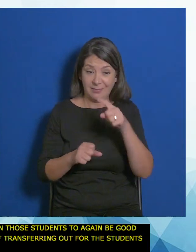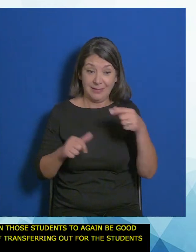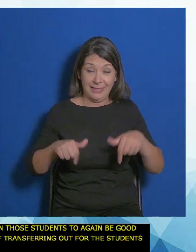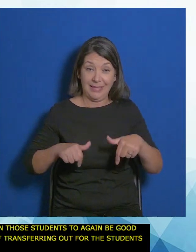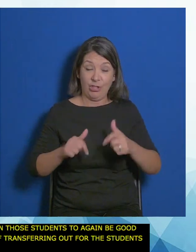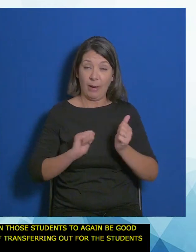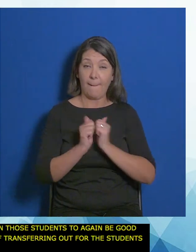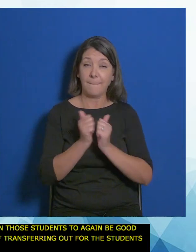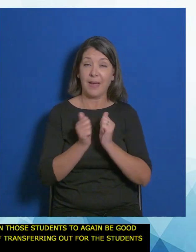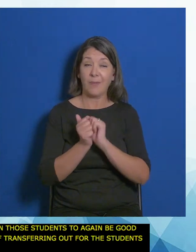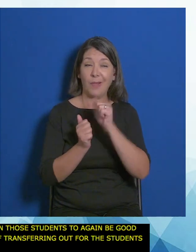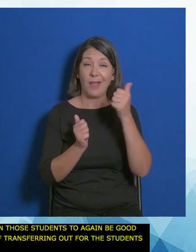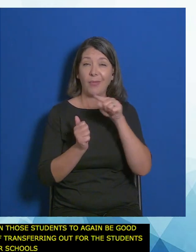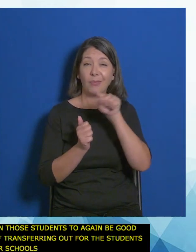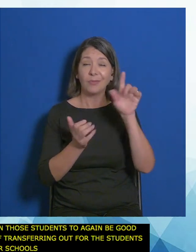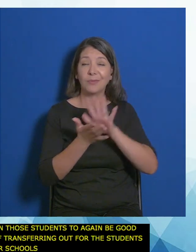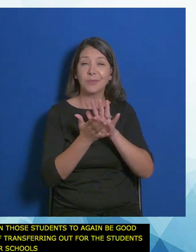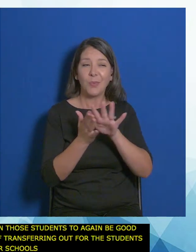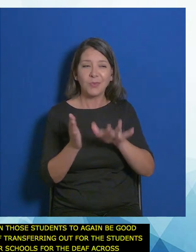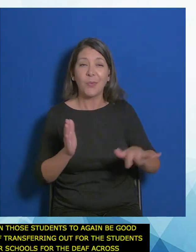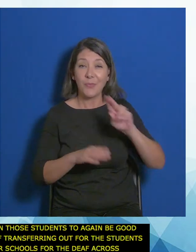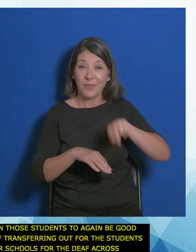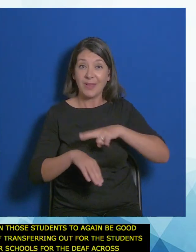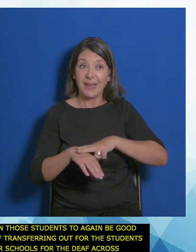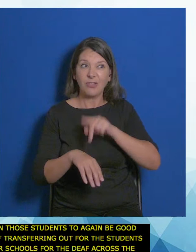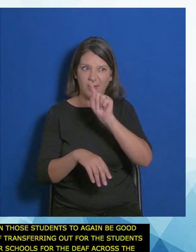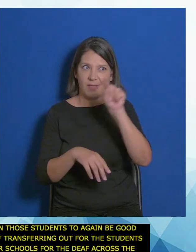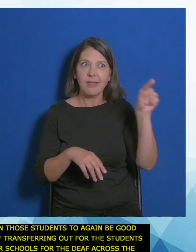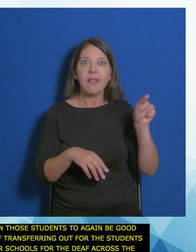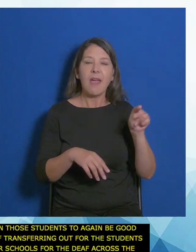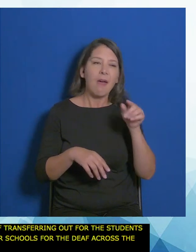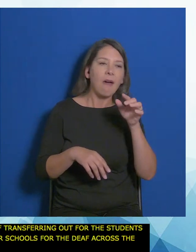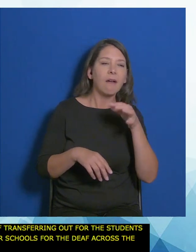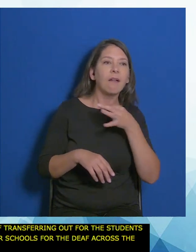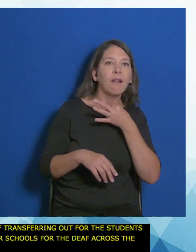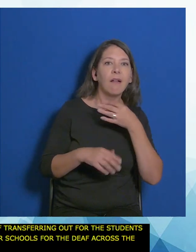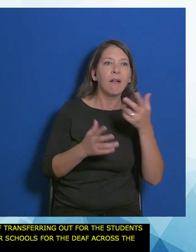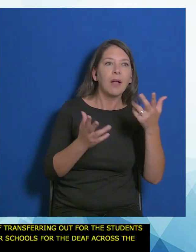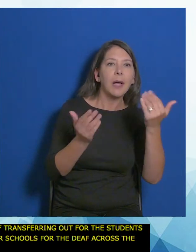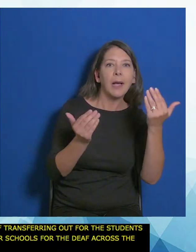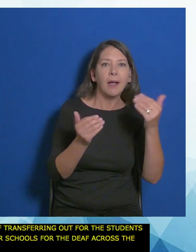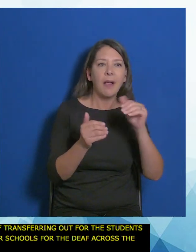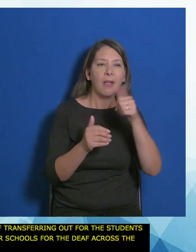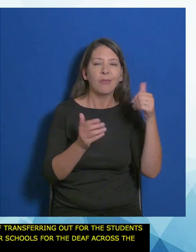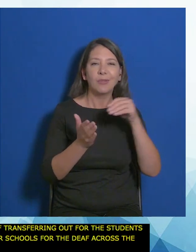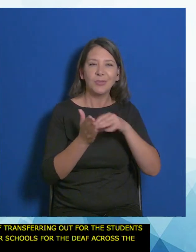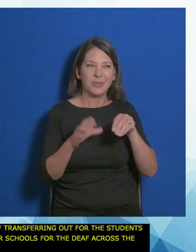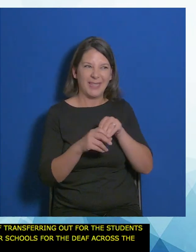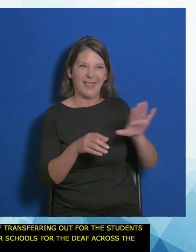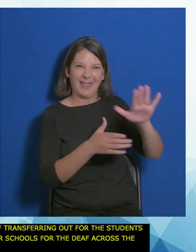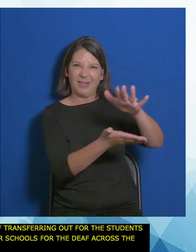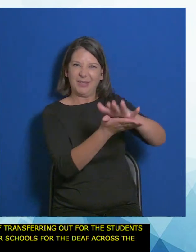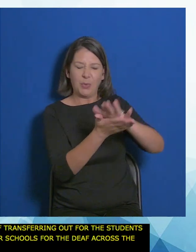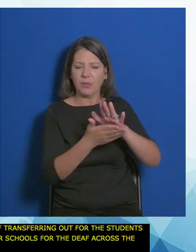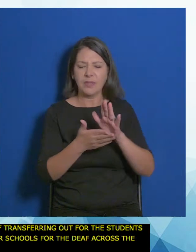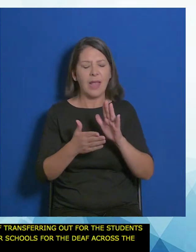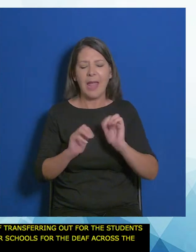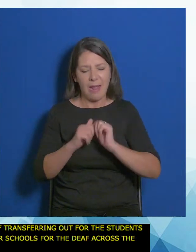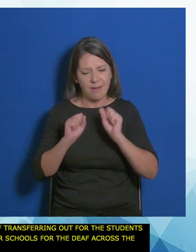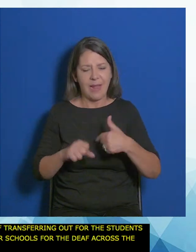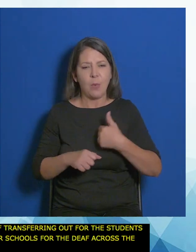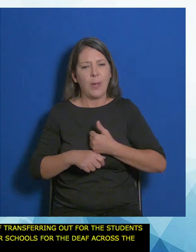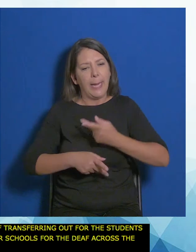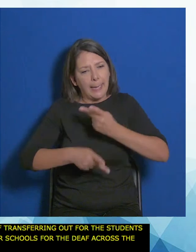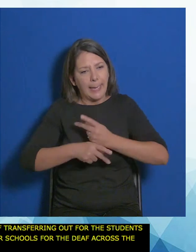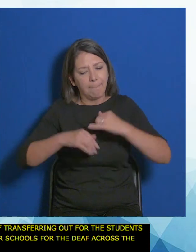who allow and recruit deaf students? How do we keep those students on our campuses? Is that